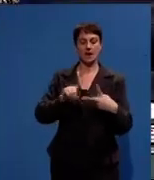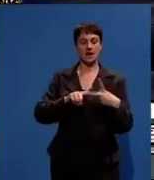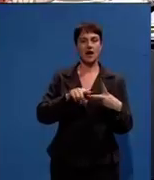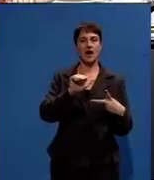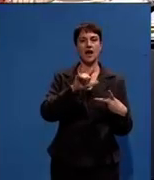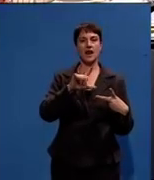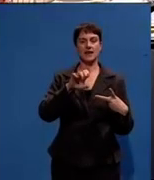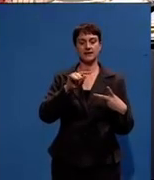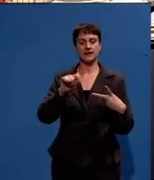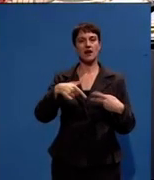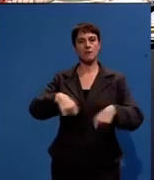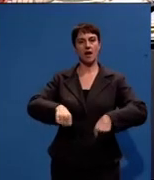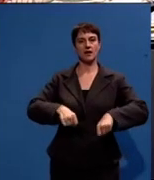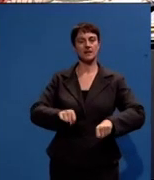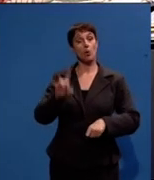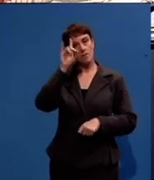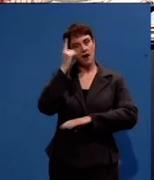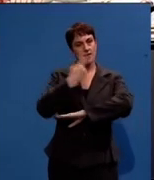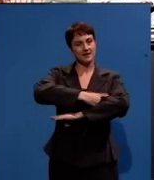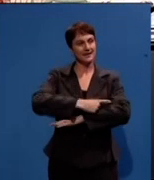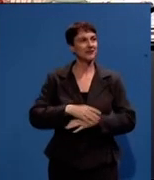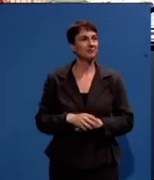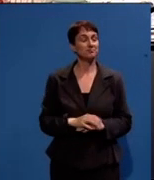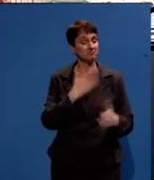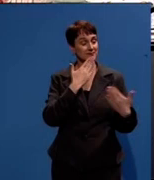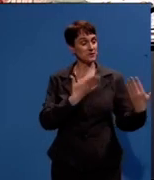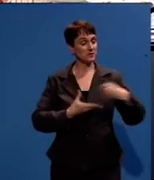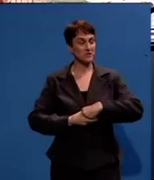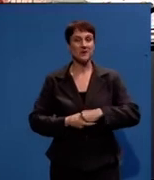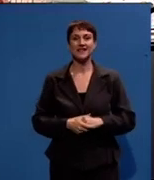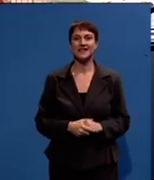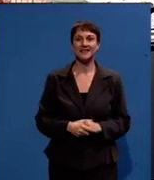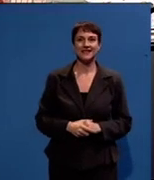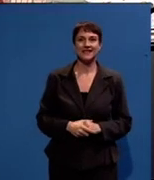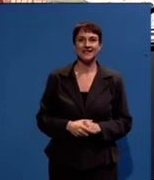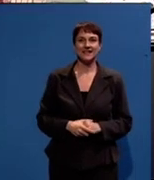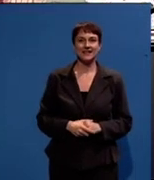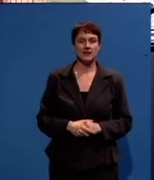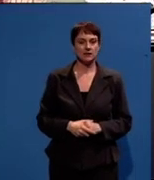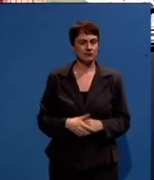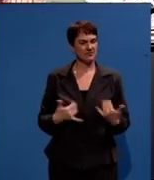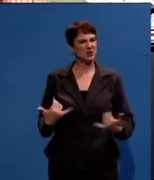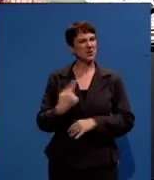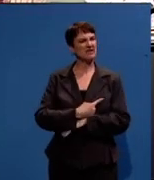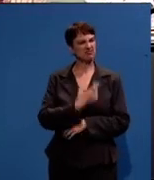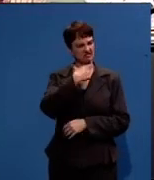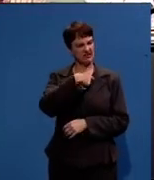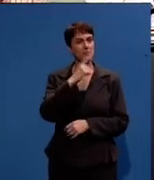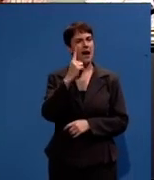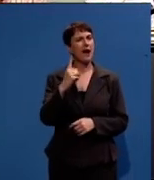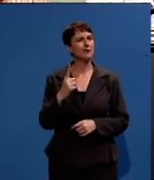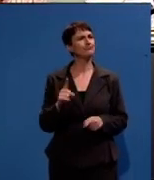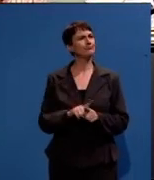Mandela Day. Welcome. Thank you for joining us today. Thank you. Such a sad day, but also a celebratory day